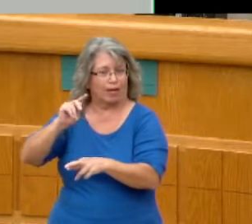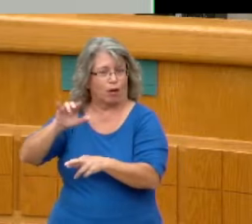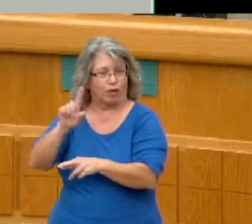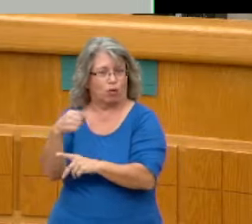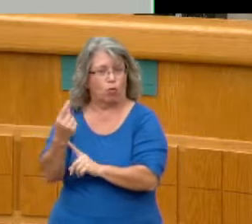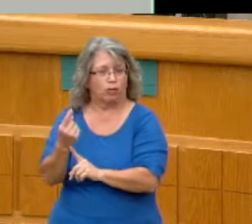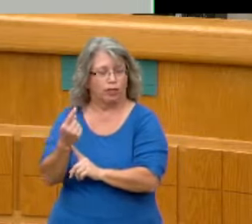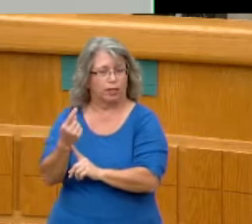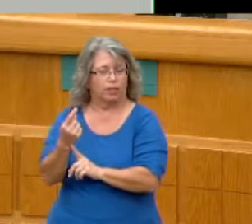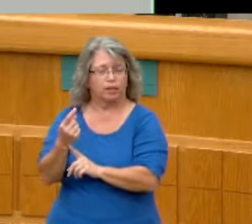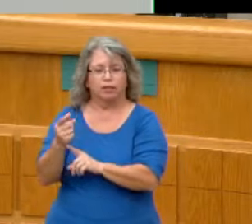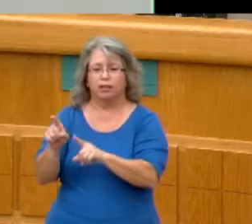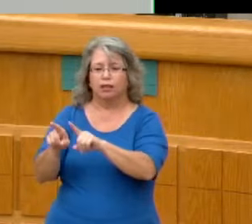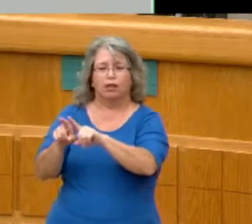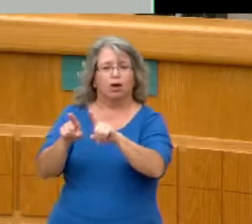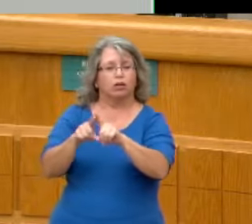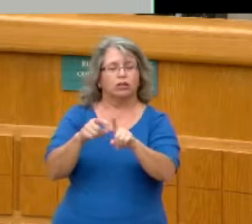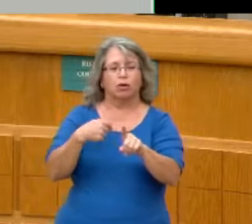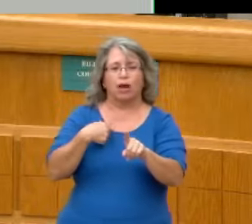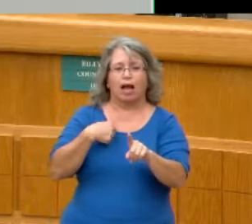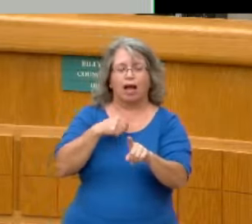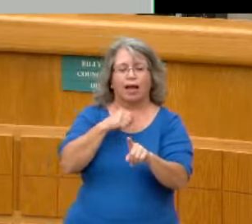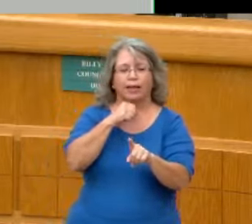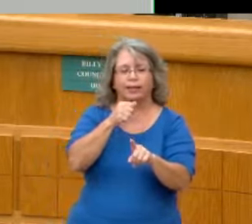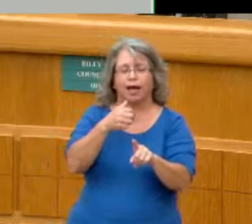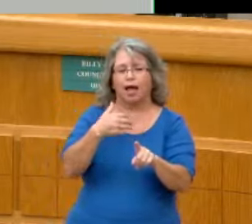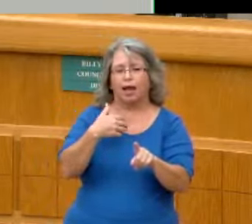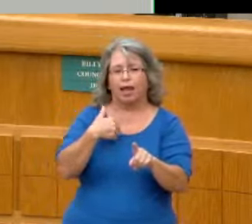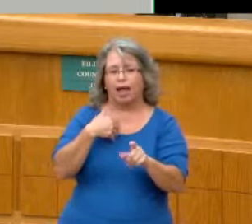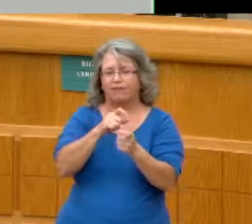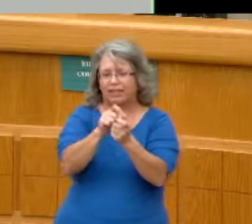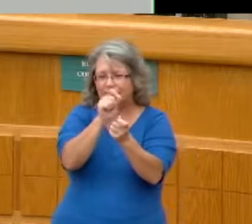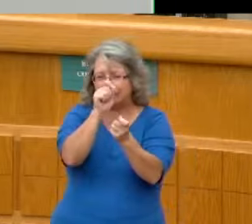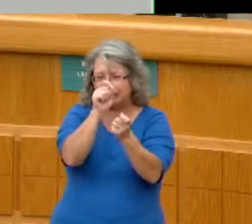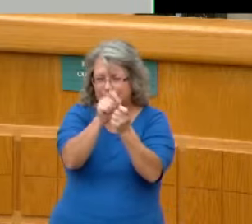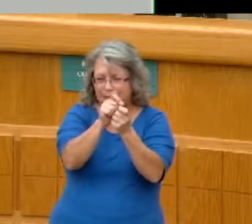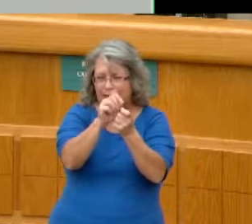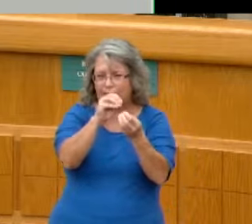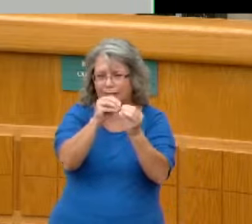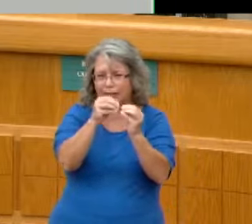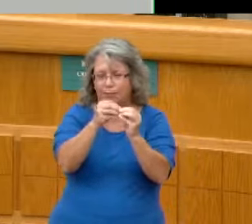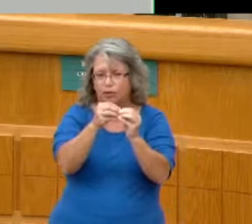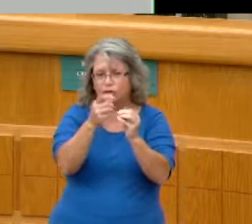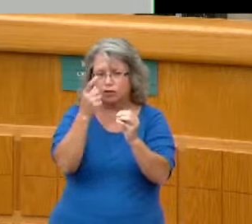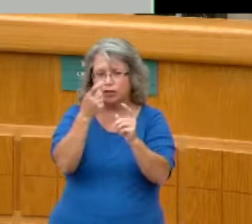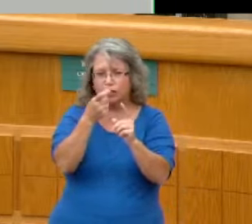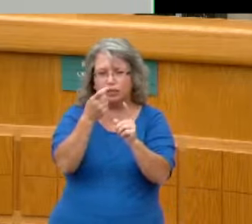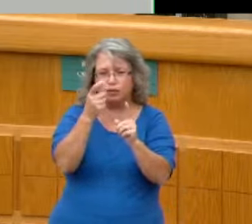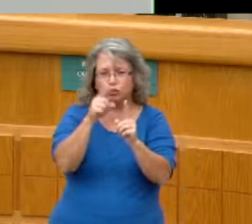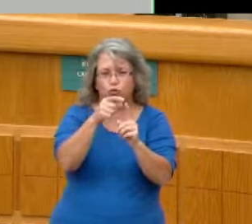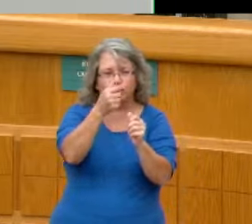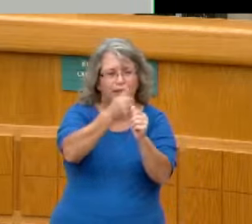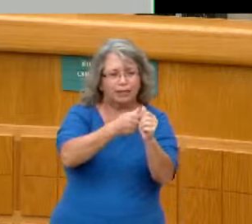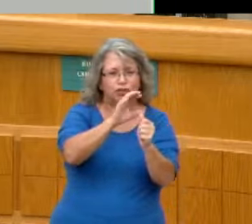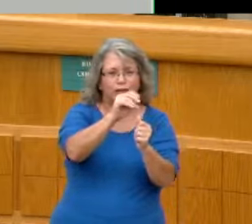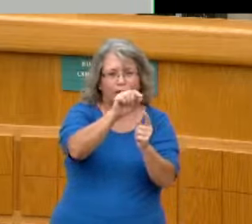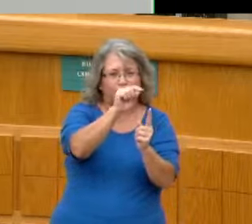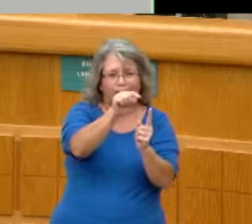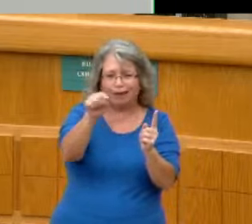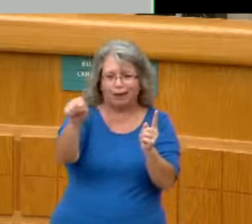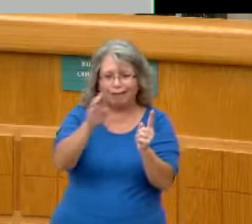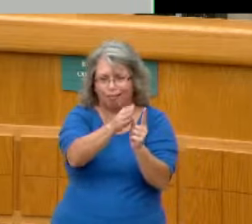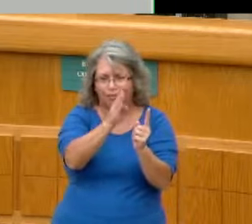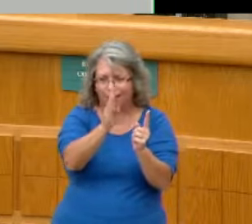have a beeline to every county in the coastal bend's fatality numbers. I only get it through DSHS. And it takes DSHS